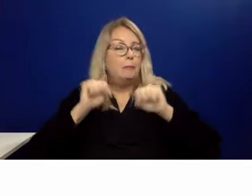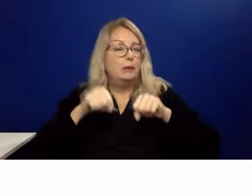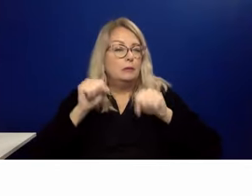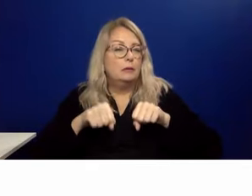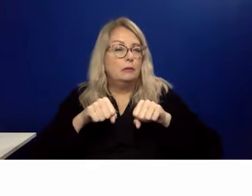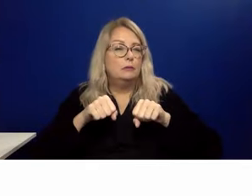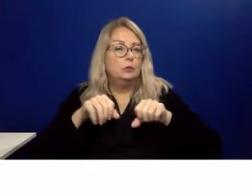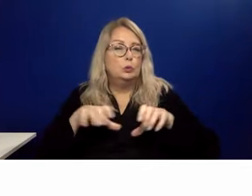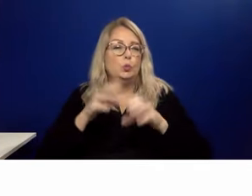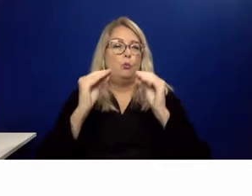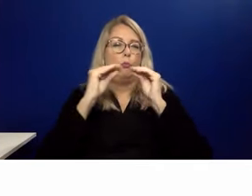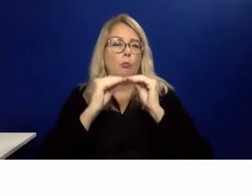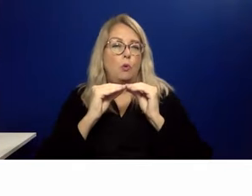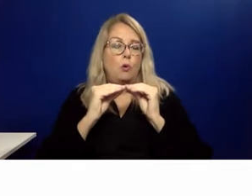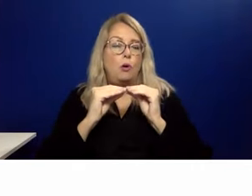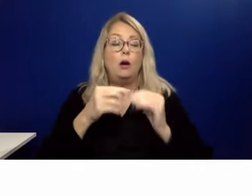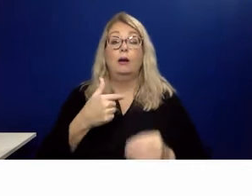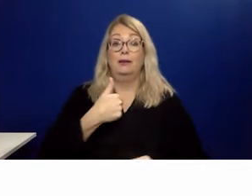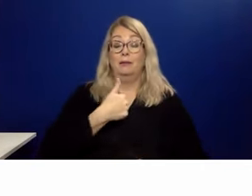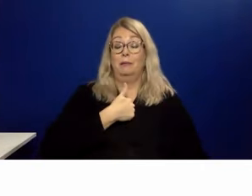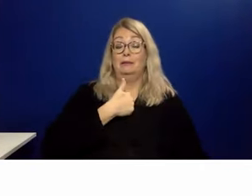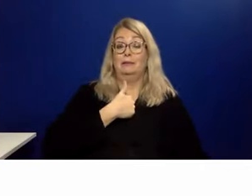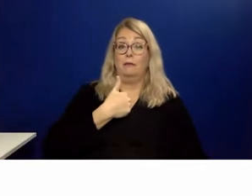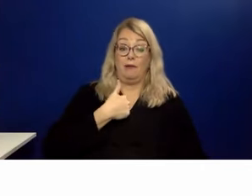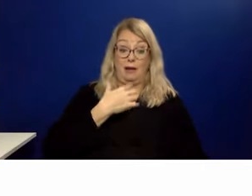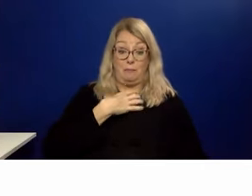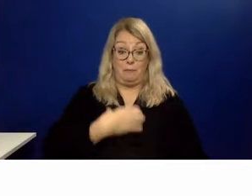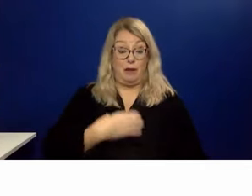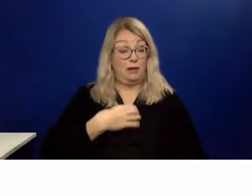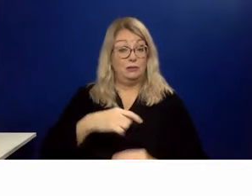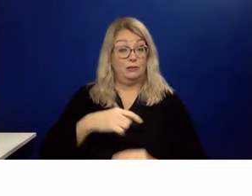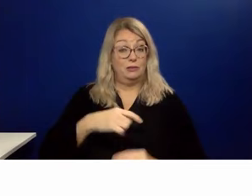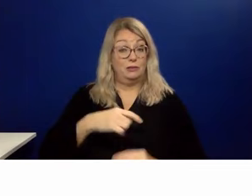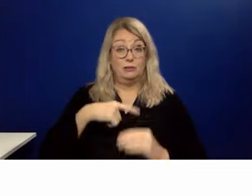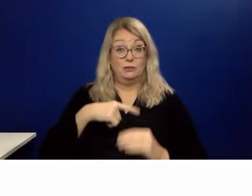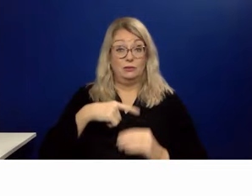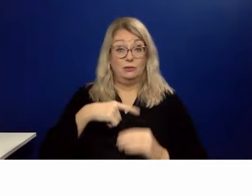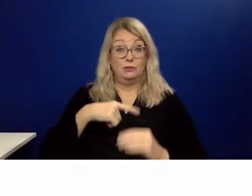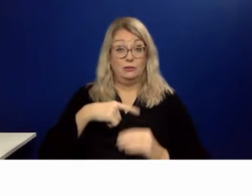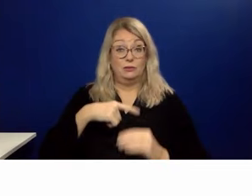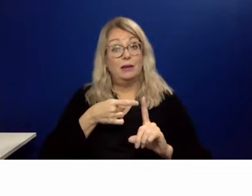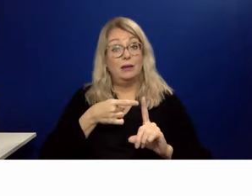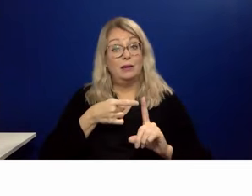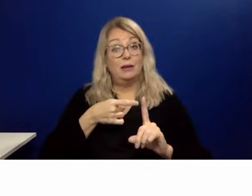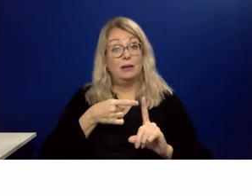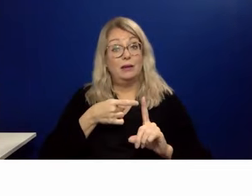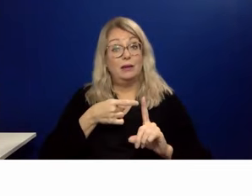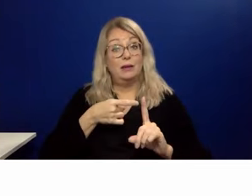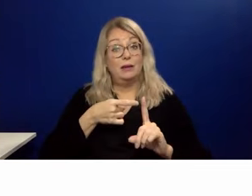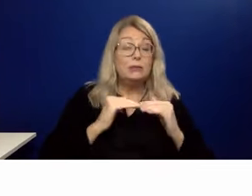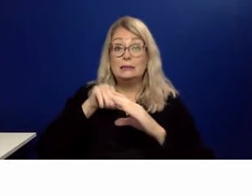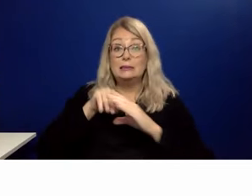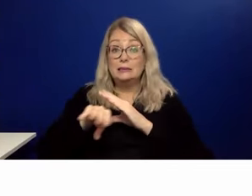that. Because if you think about, right, equity and accessibility, nurses are going to the patient's